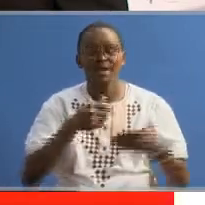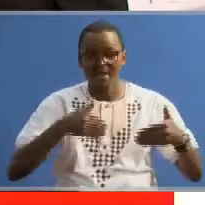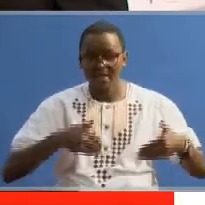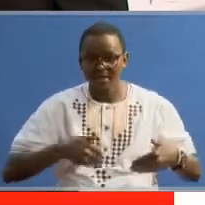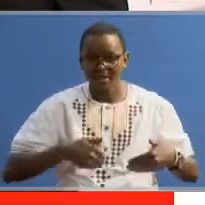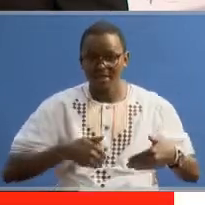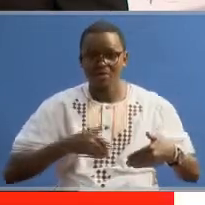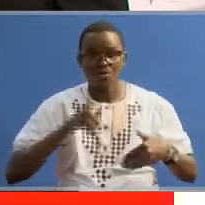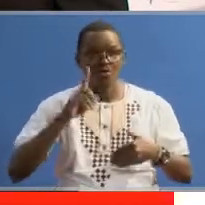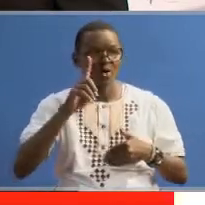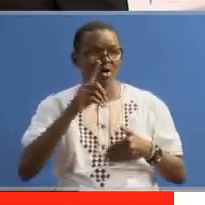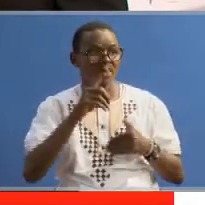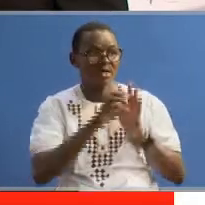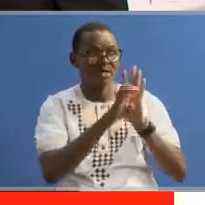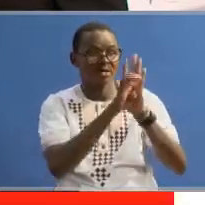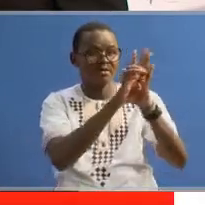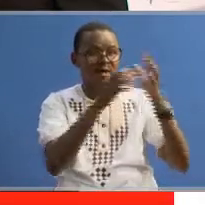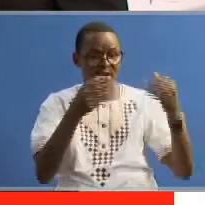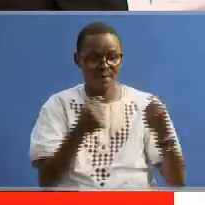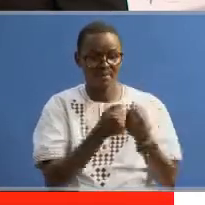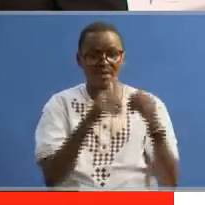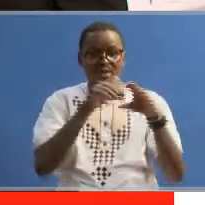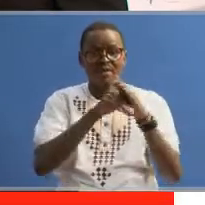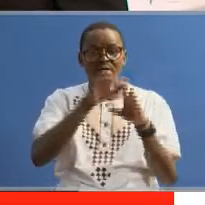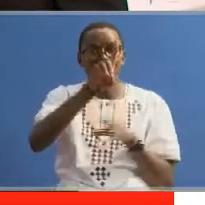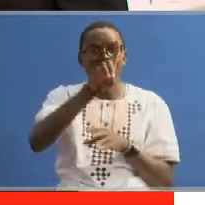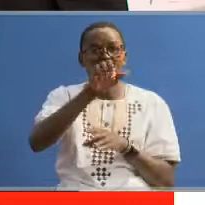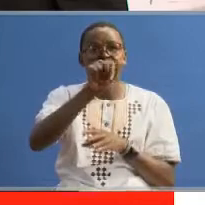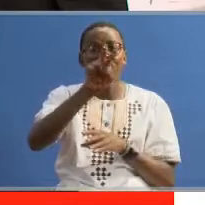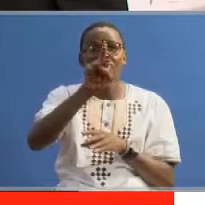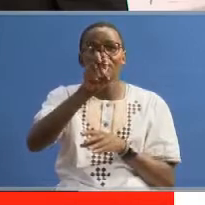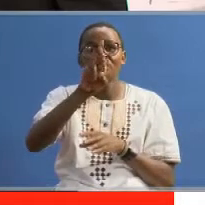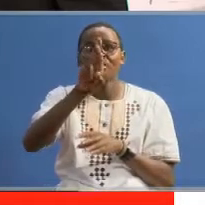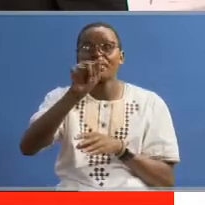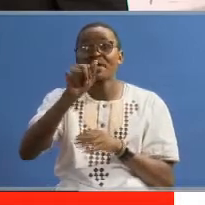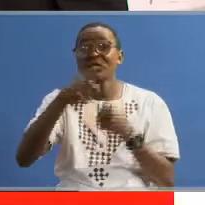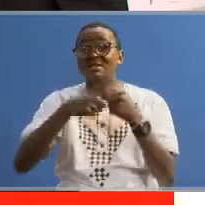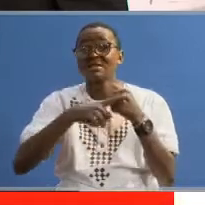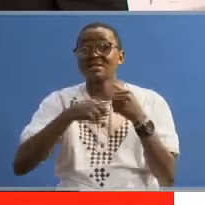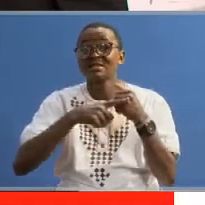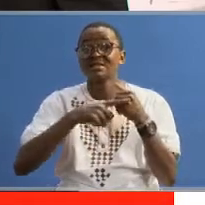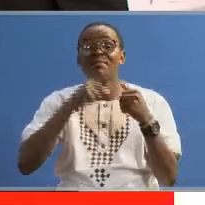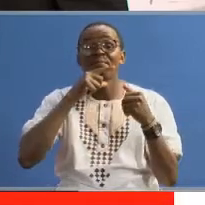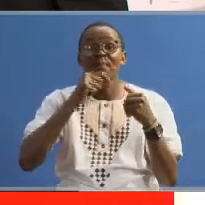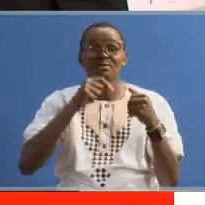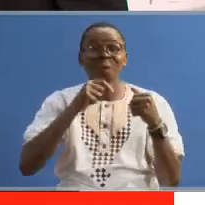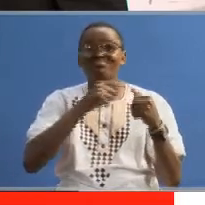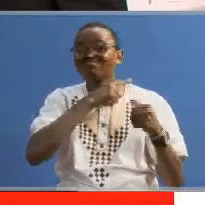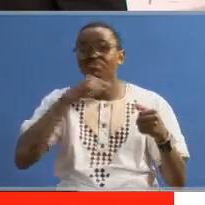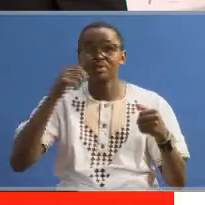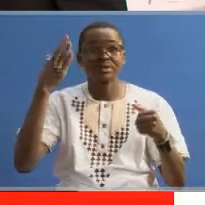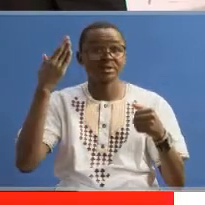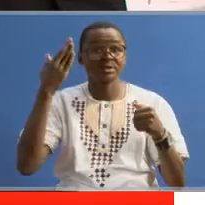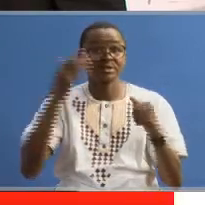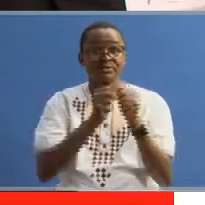young men, like there's one case that had happened in Dandora where 6 young men were killed last year in November.